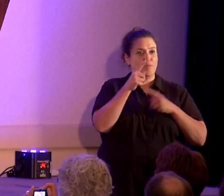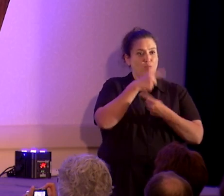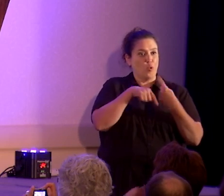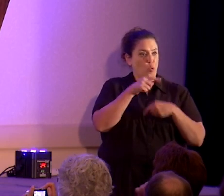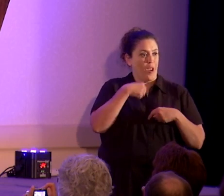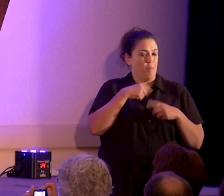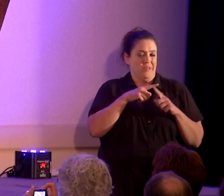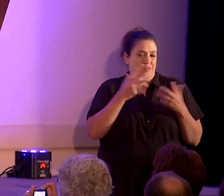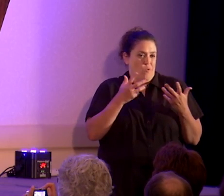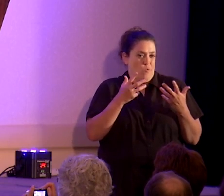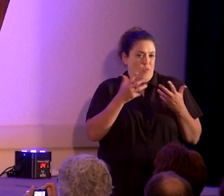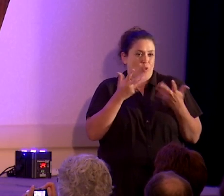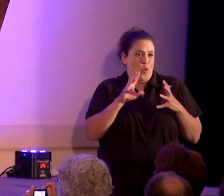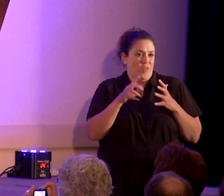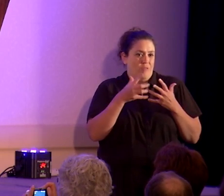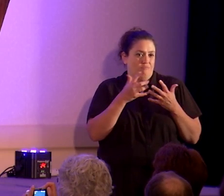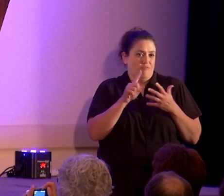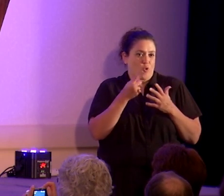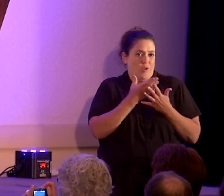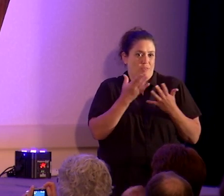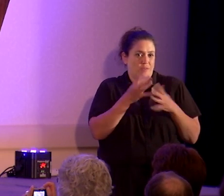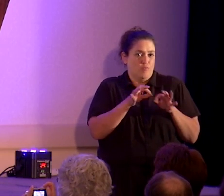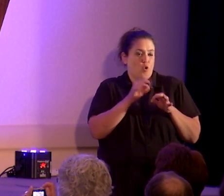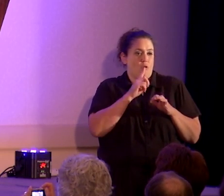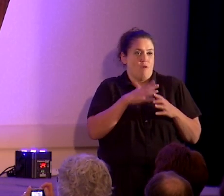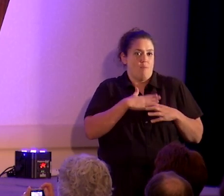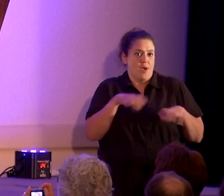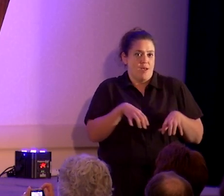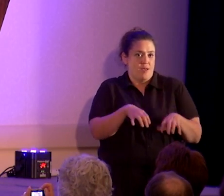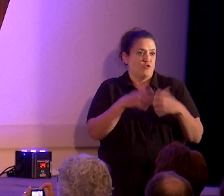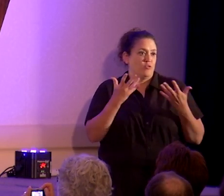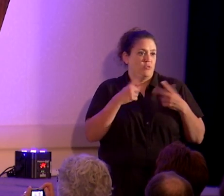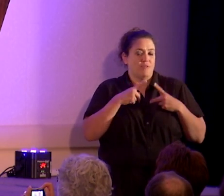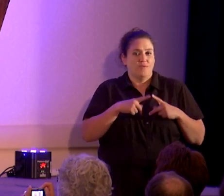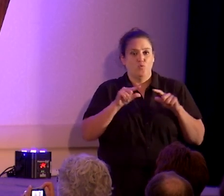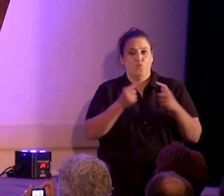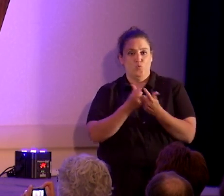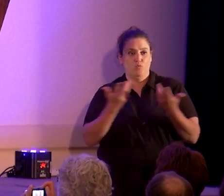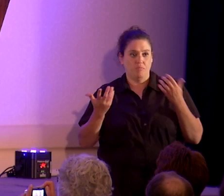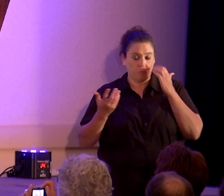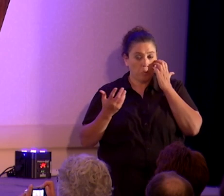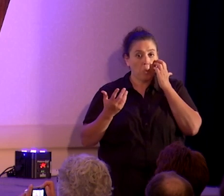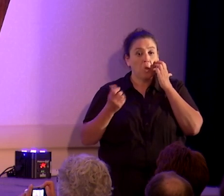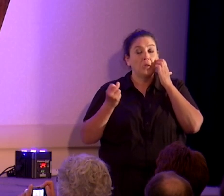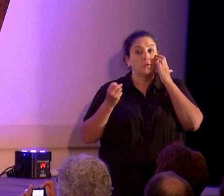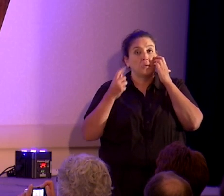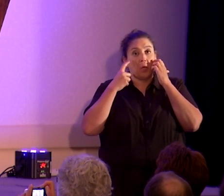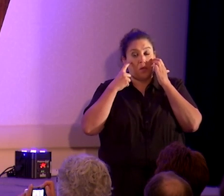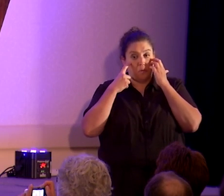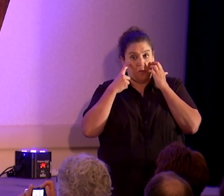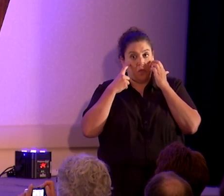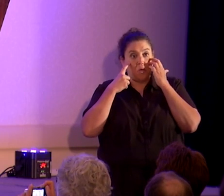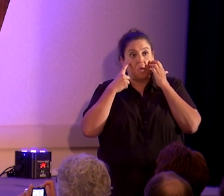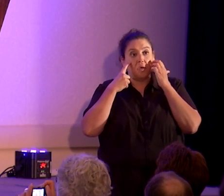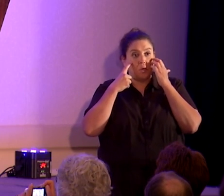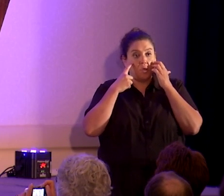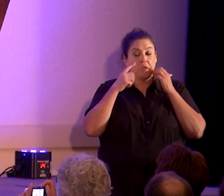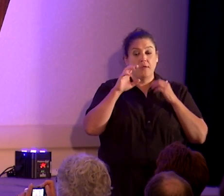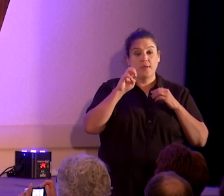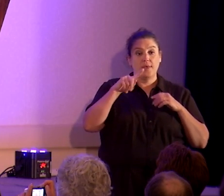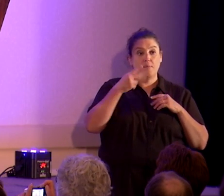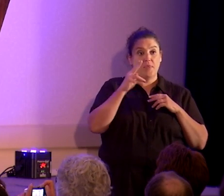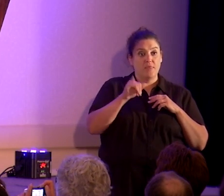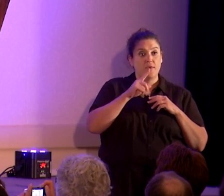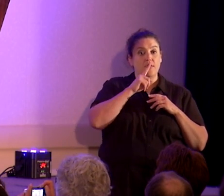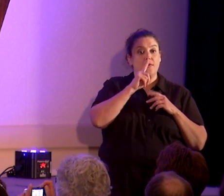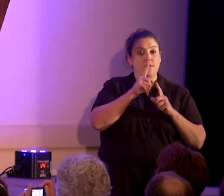believe. All that matters are my actions. All that matters is that physical proof. So I think empathy is at the core of